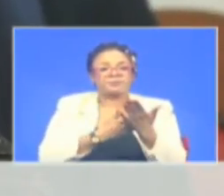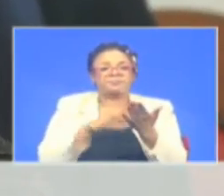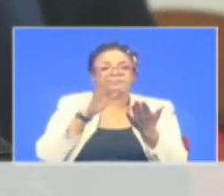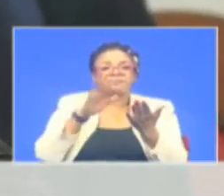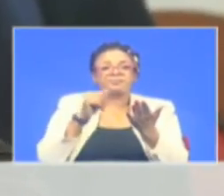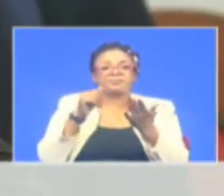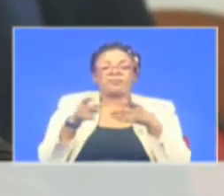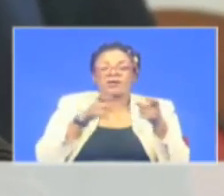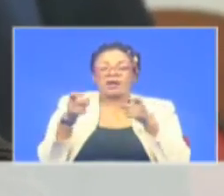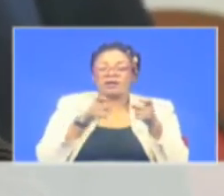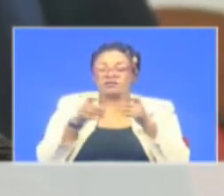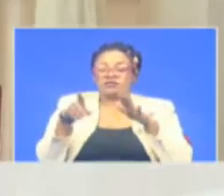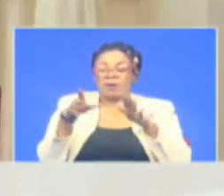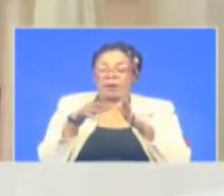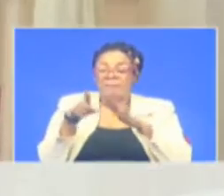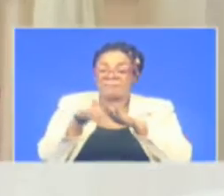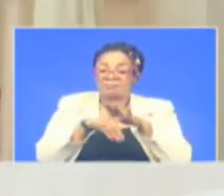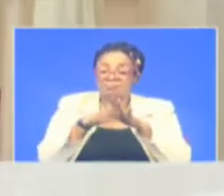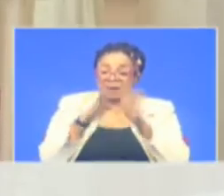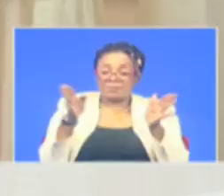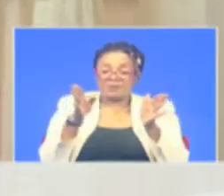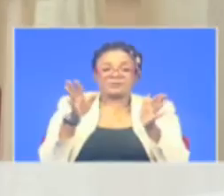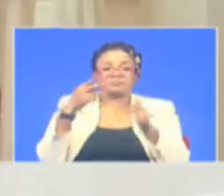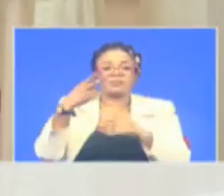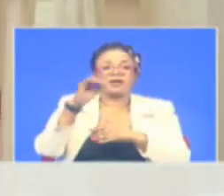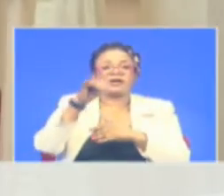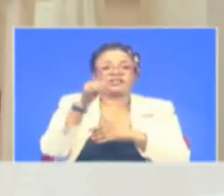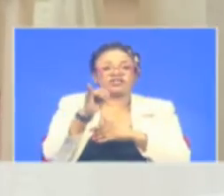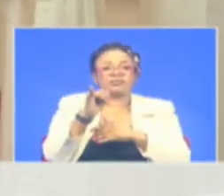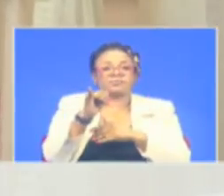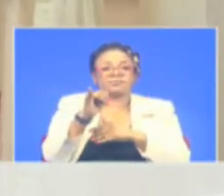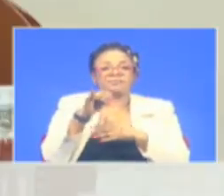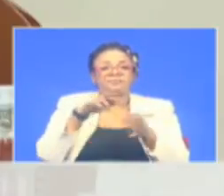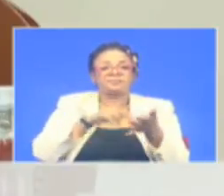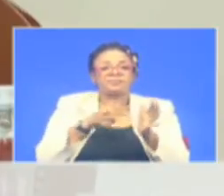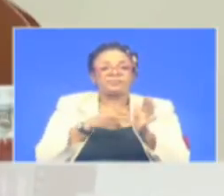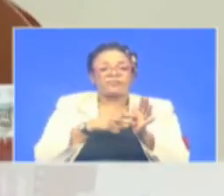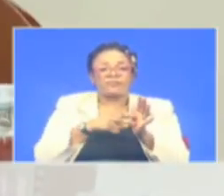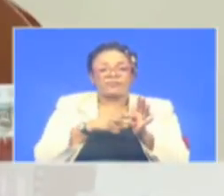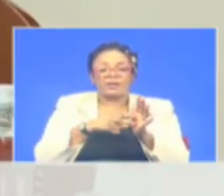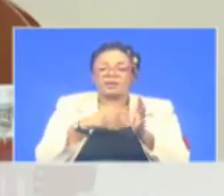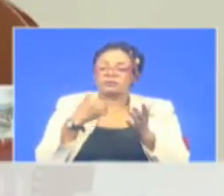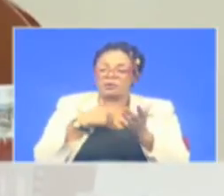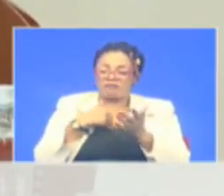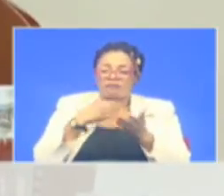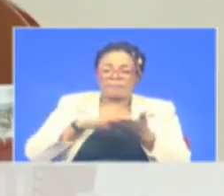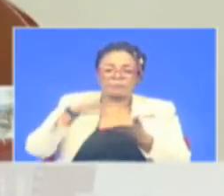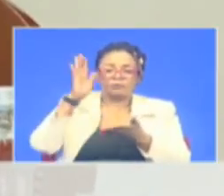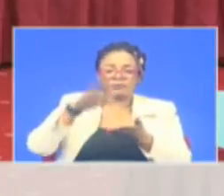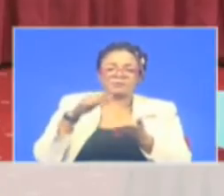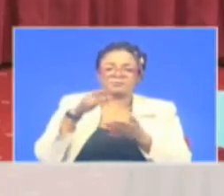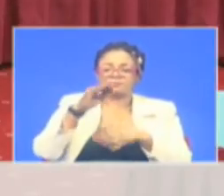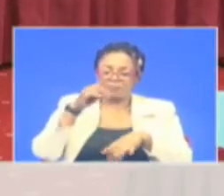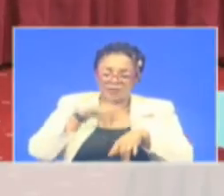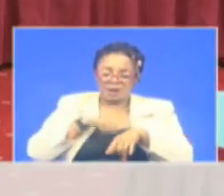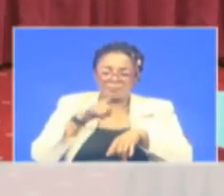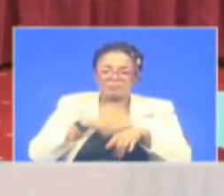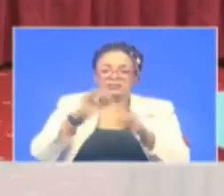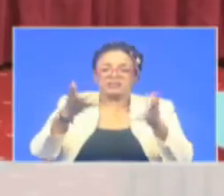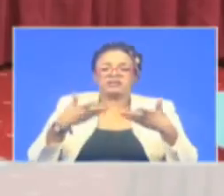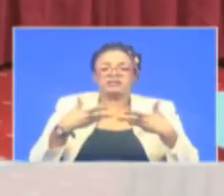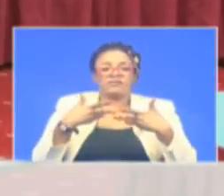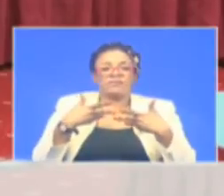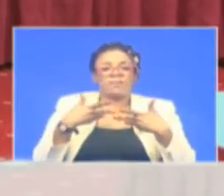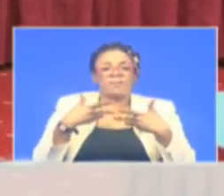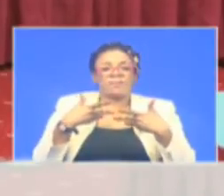Director of Public Prosecutions, that is Nurdin Haji. In the meantime, it's been more than a fortnight since the DPP received the